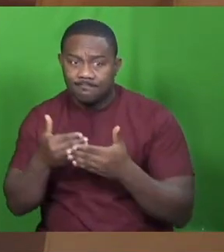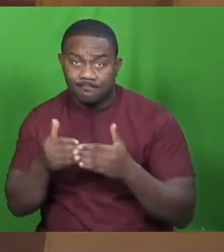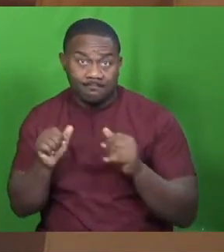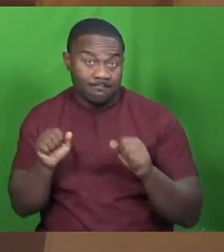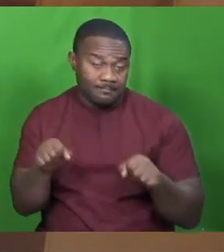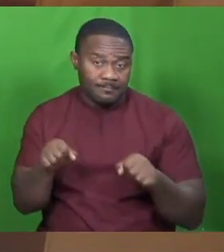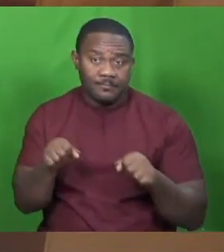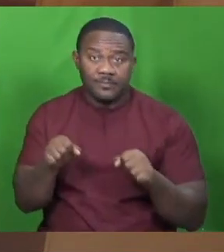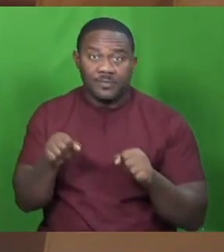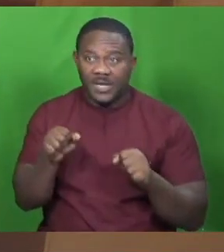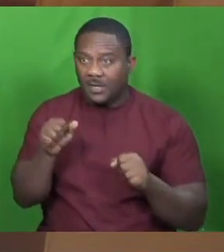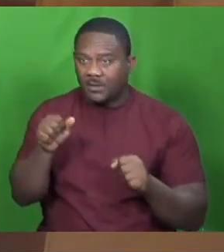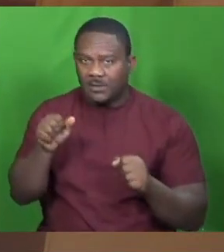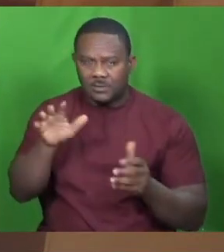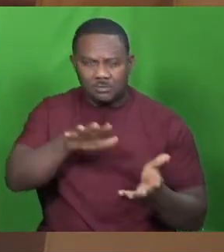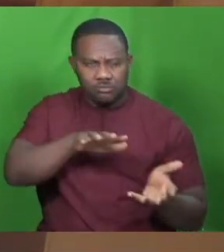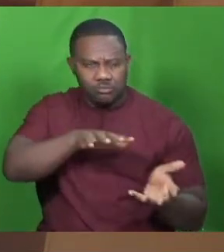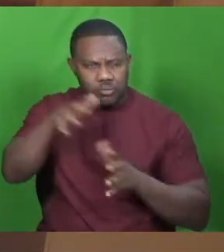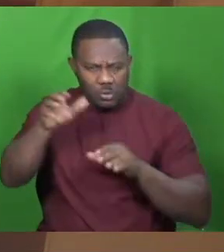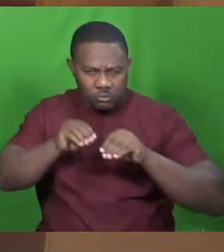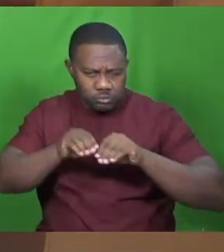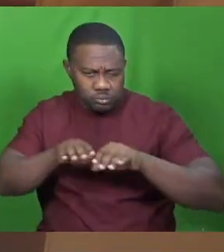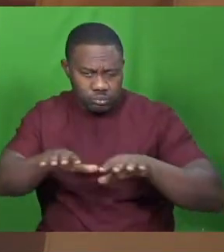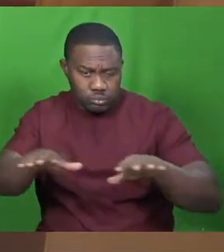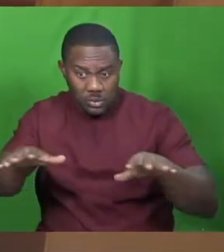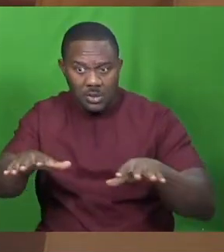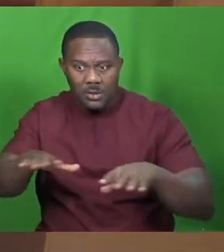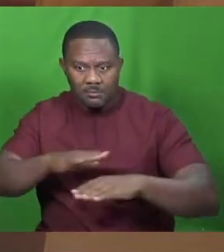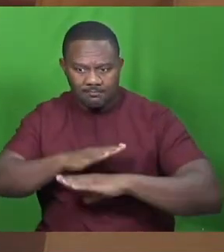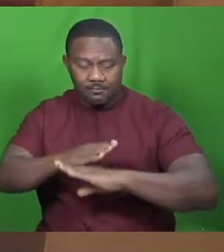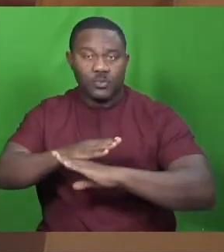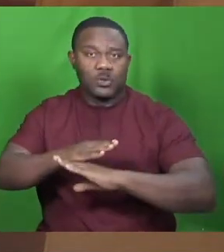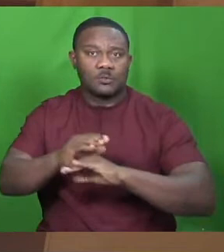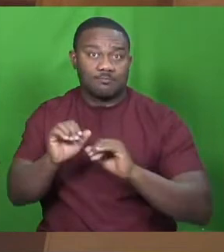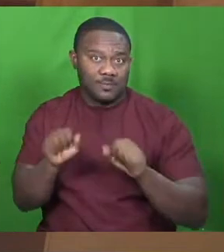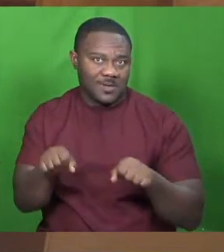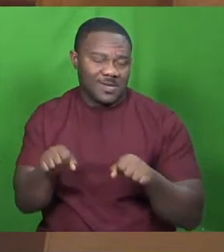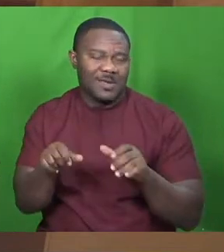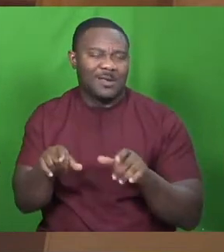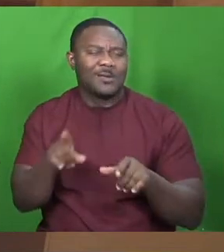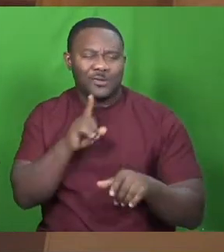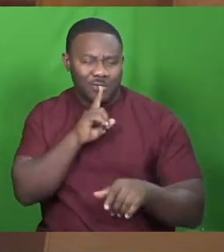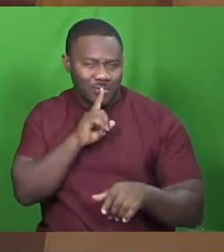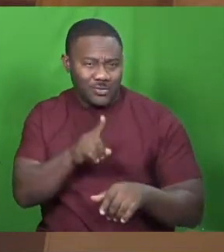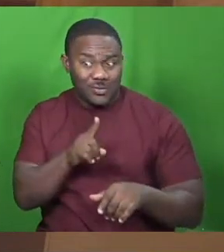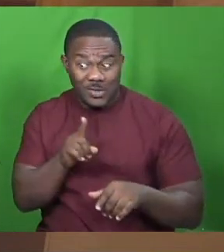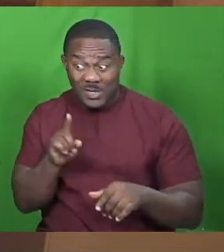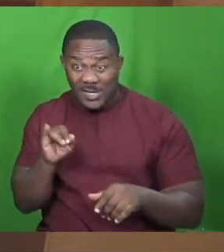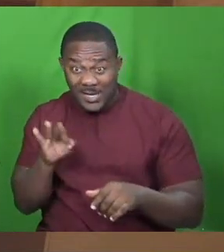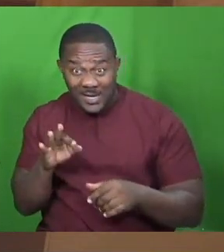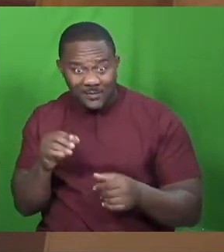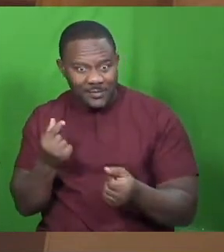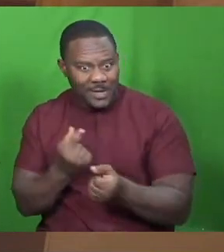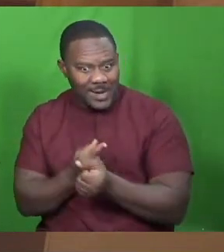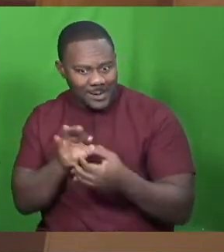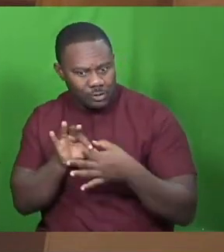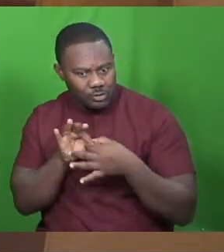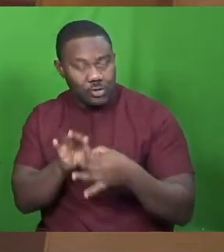the committee recognizes the benefits of Ghana stands to gain from the ratification of the convention.